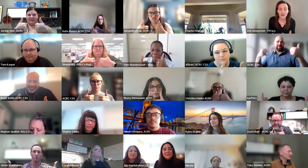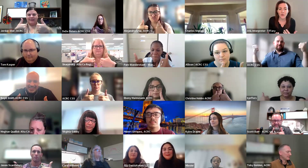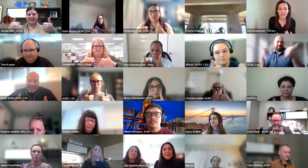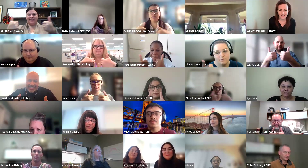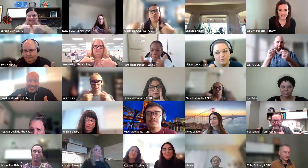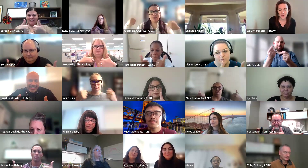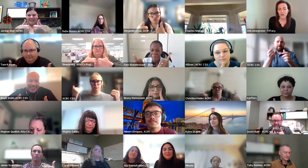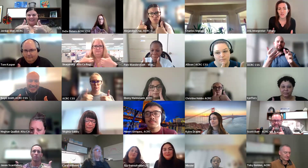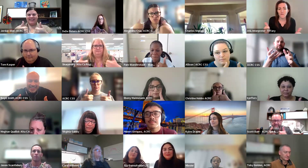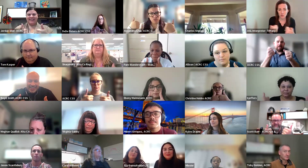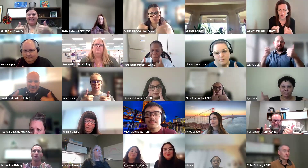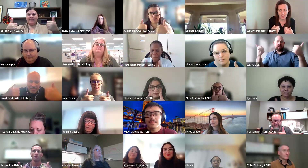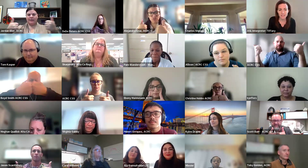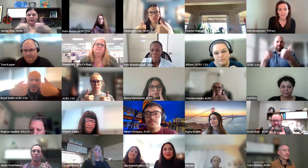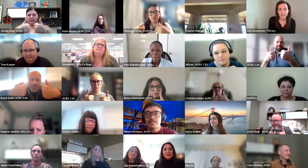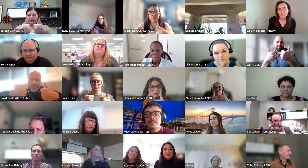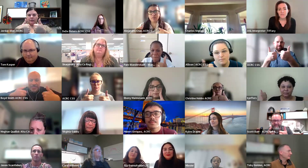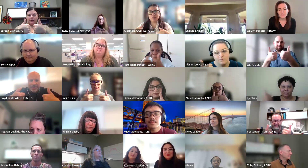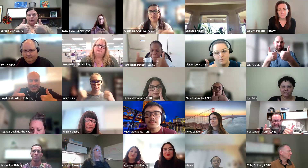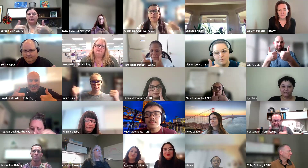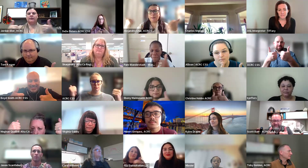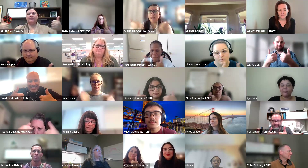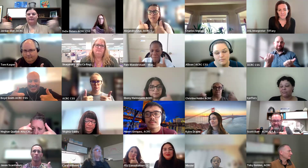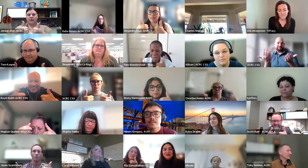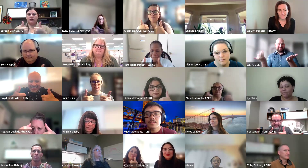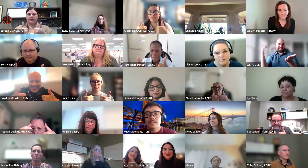each other. They're going against each other. So versus.